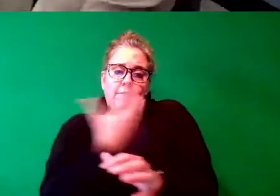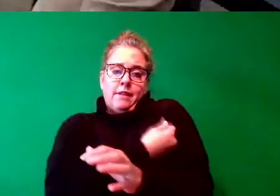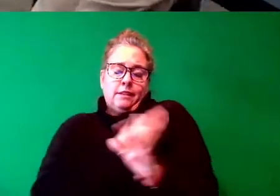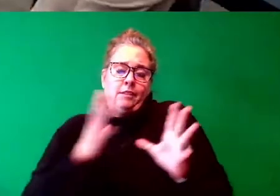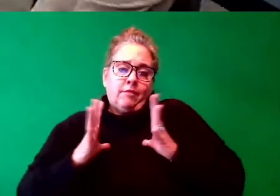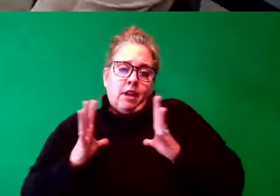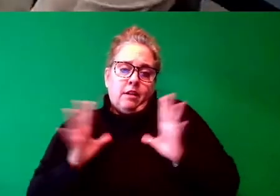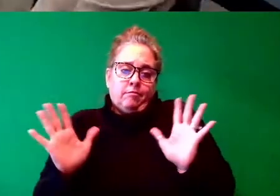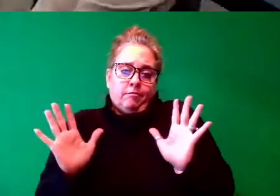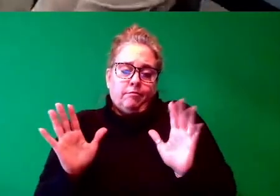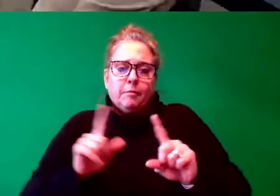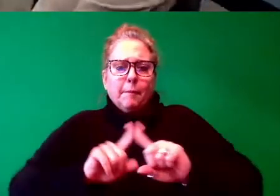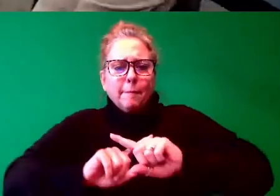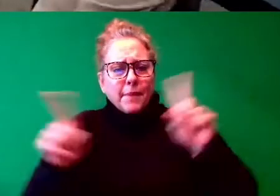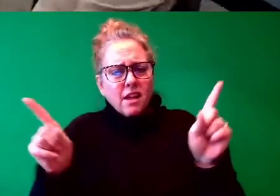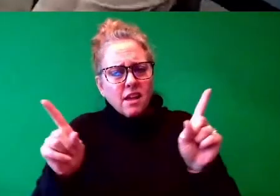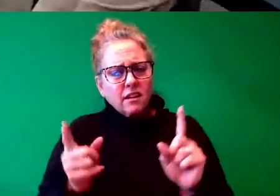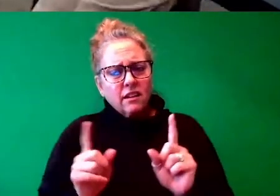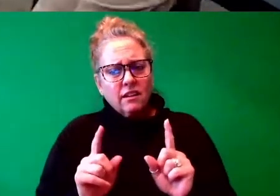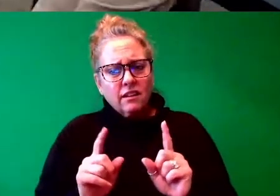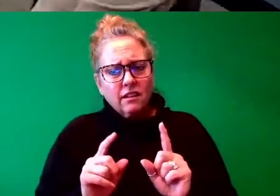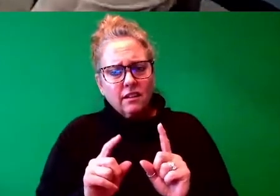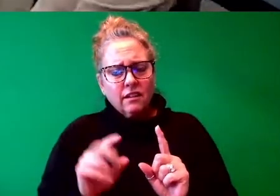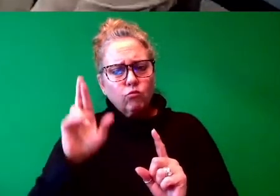to exercise that freedom.